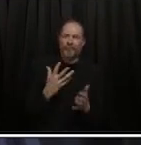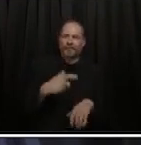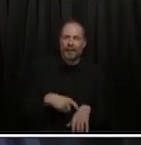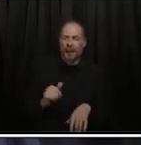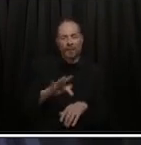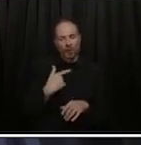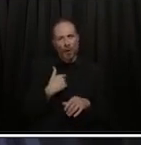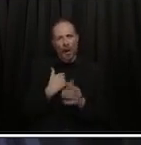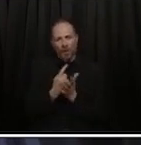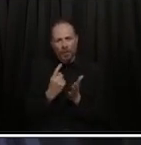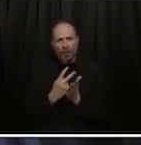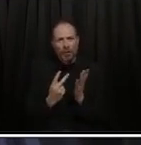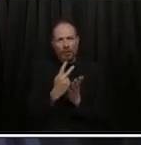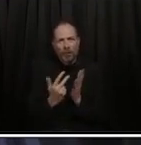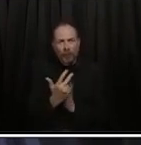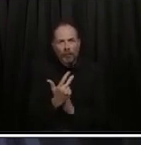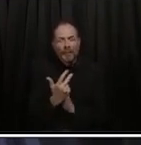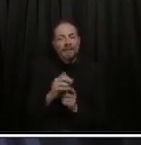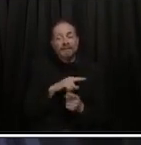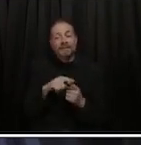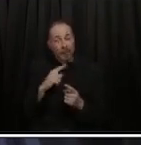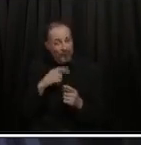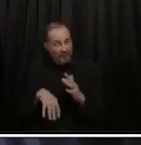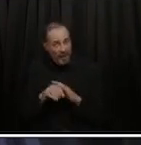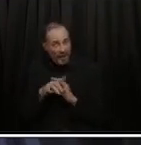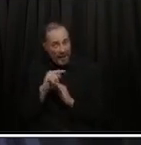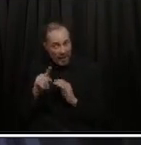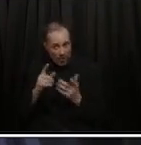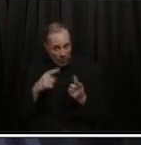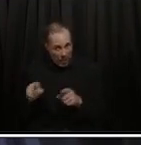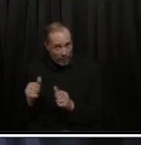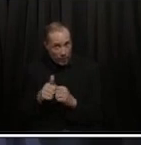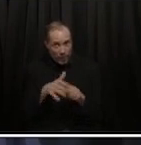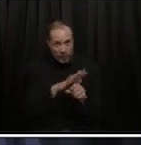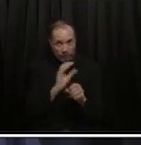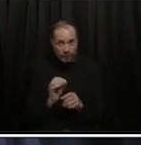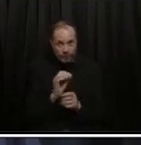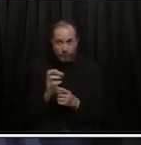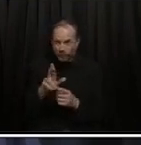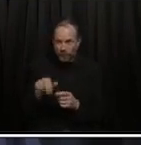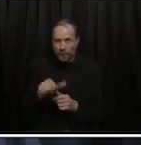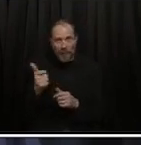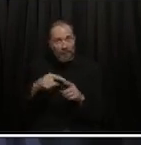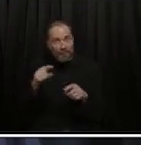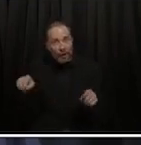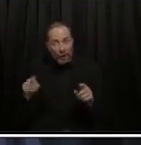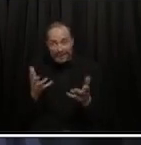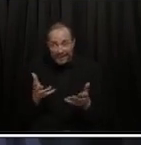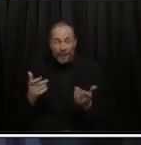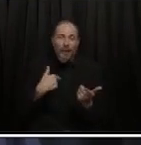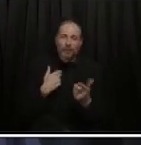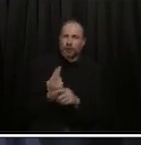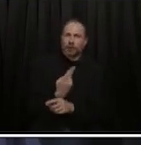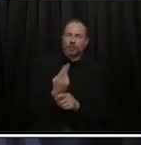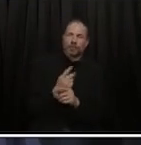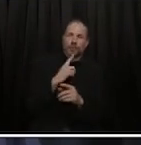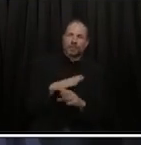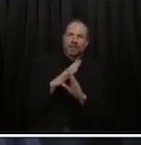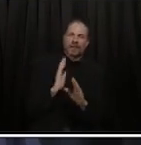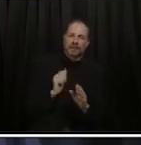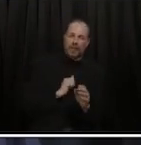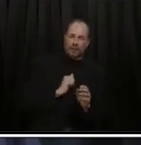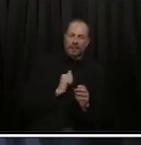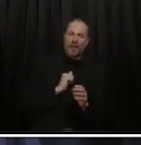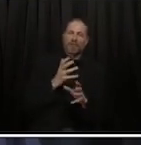few weeks or longer until this variant or other more contagious variants are widespread here, let's use it wisely to protect ourselves. Get your 5